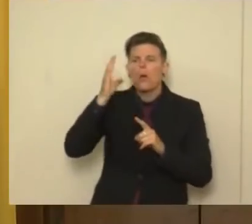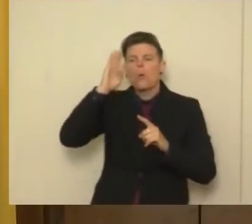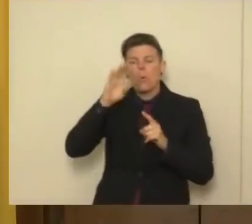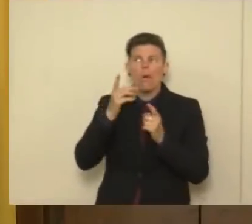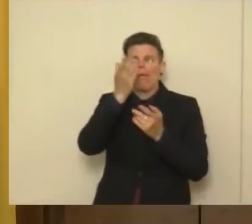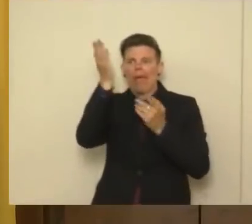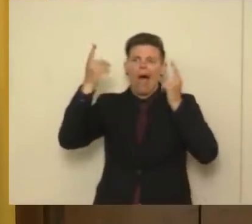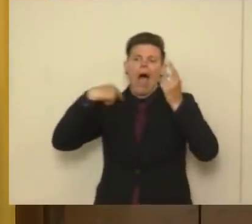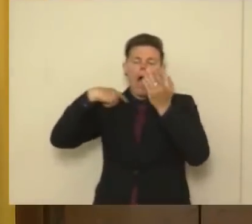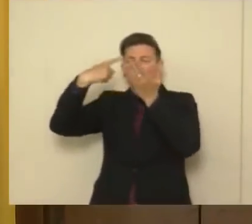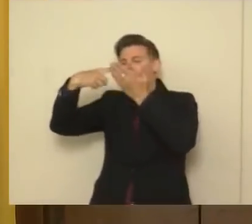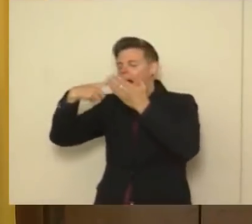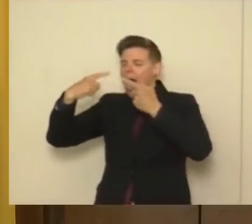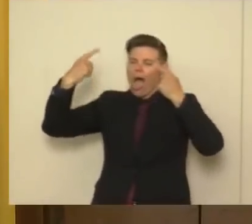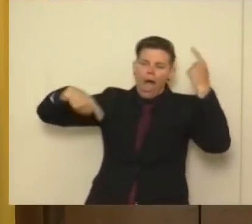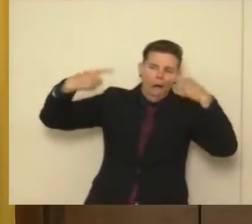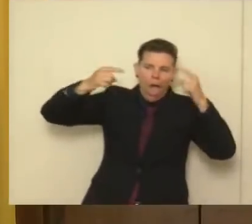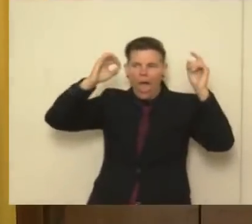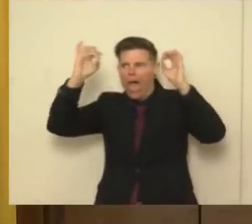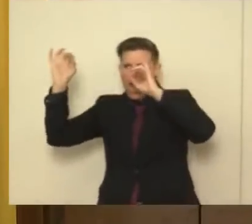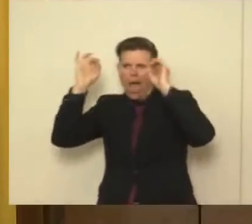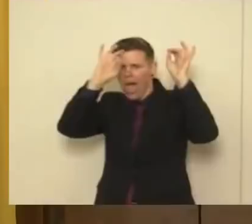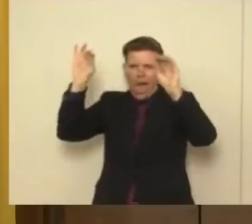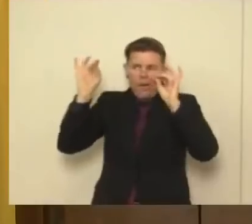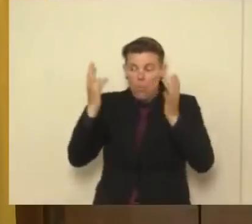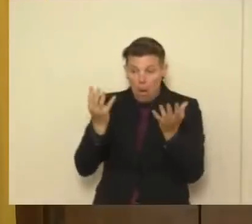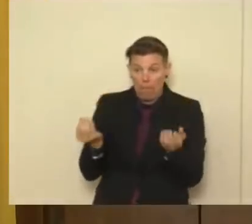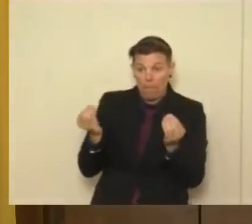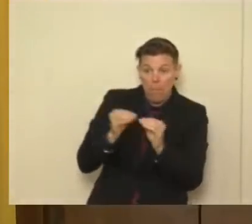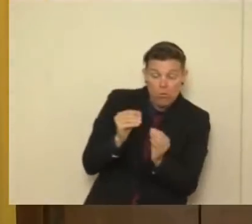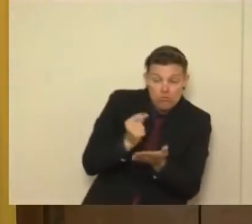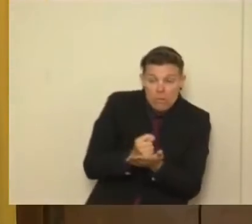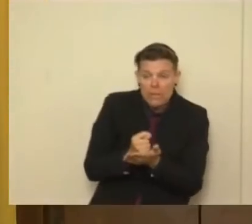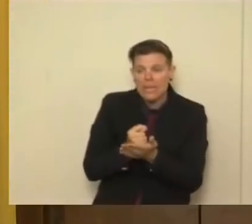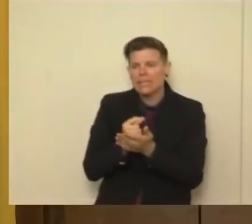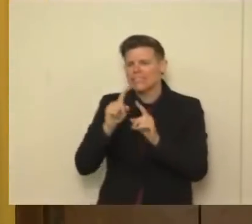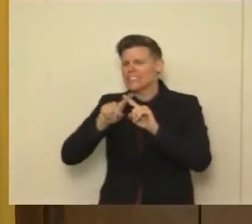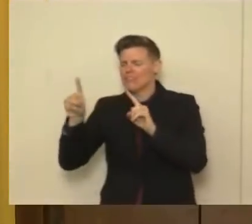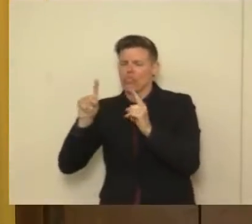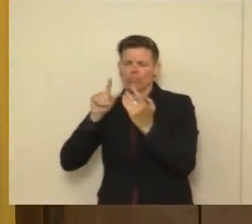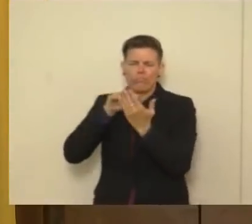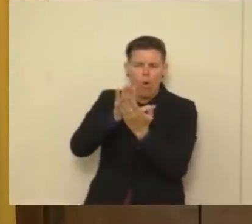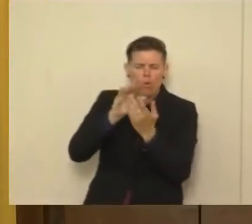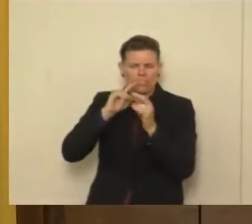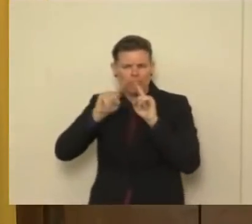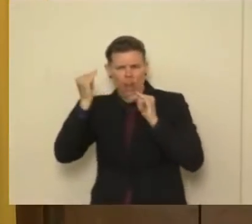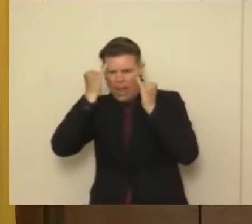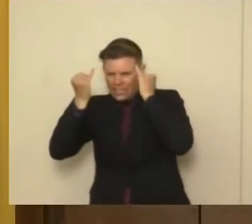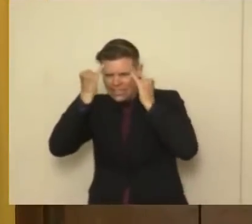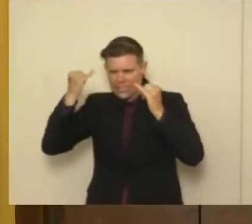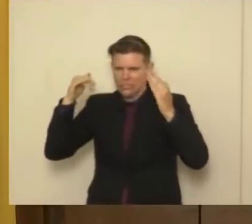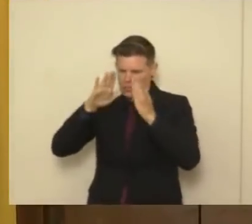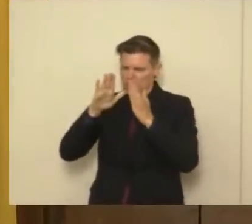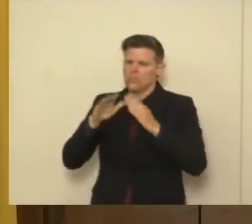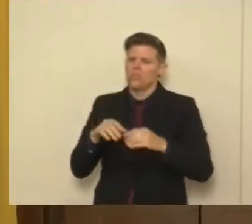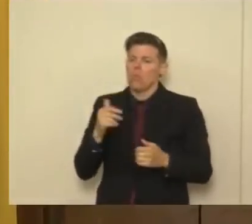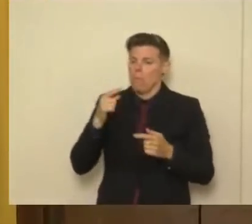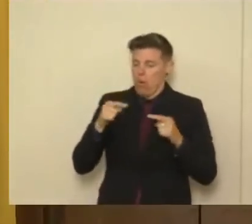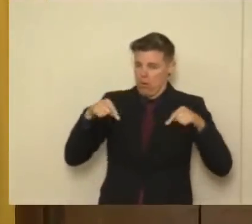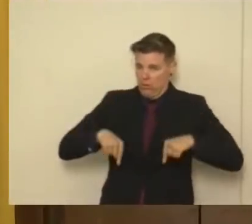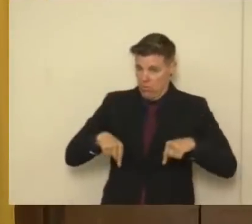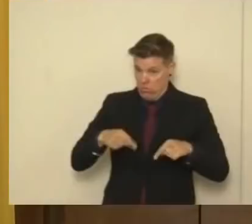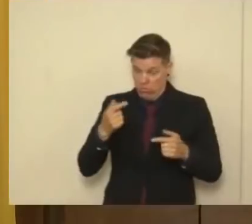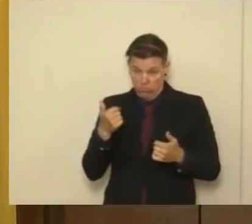world about additional treatment modalities. And of course, we are now really focused on whether or not we'll have